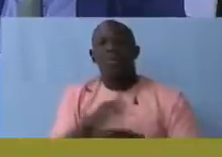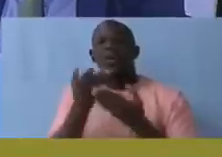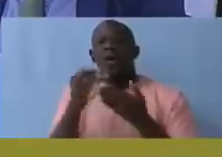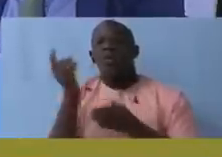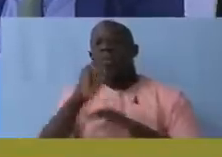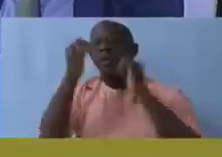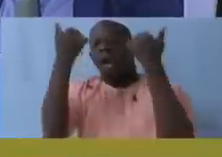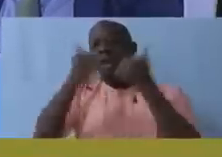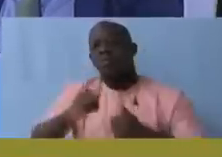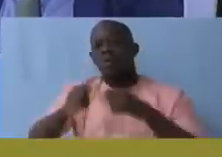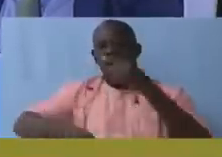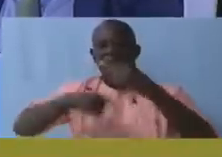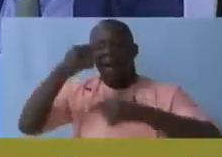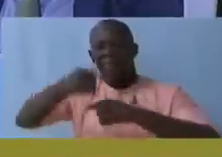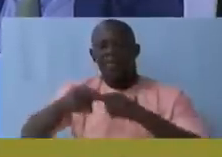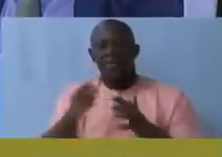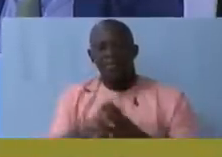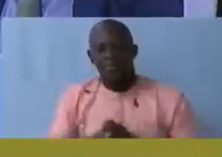After that,